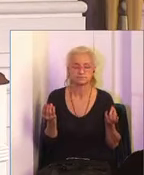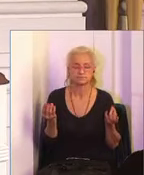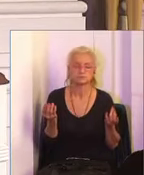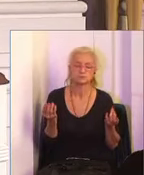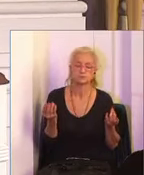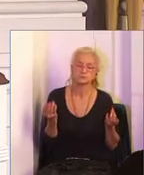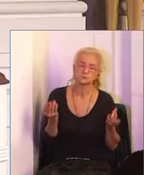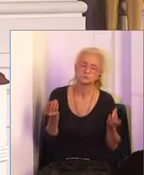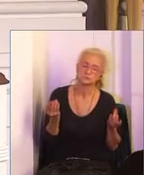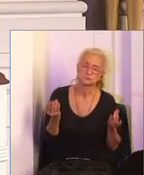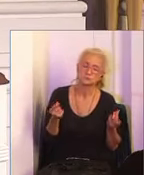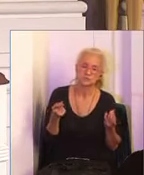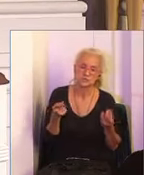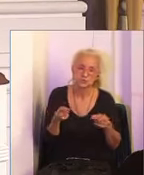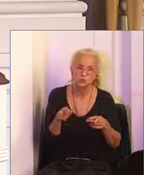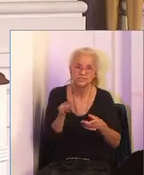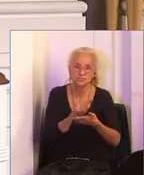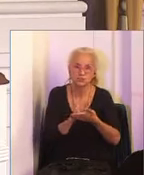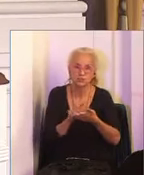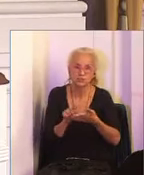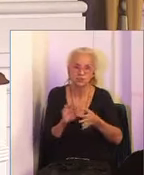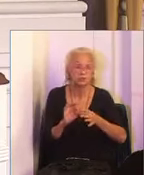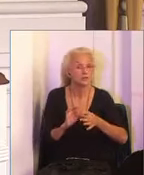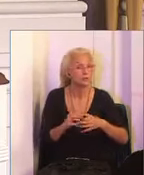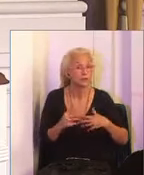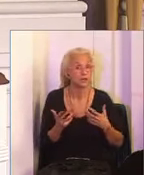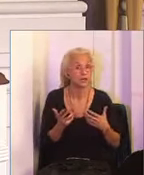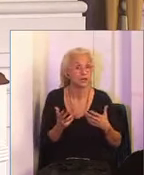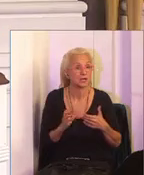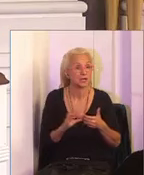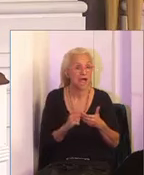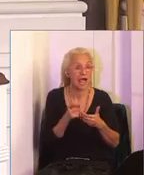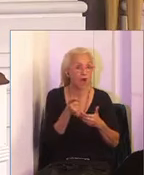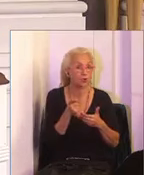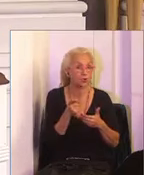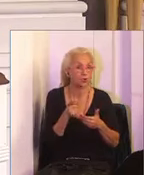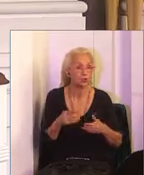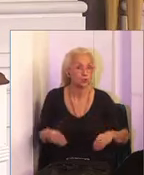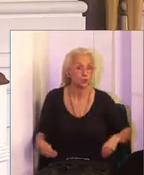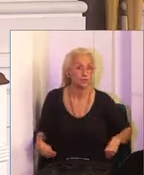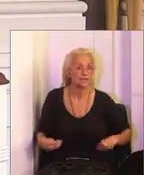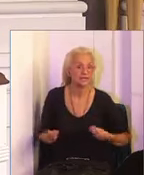Meditate this week on the way your giving